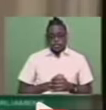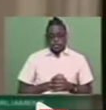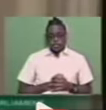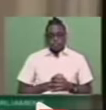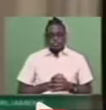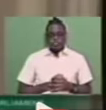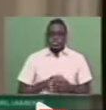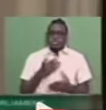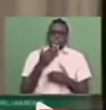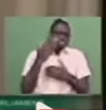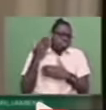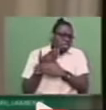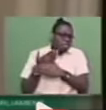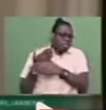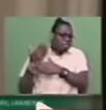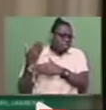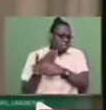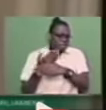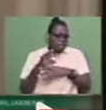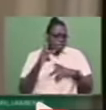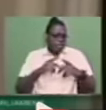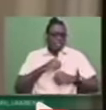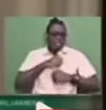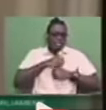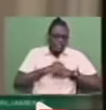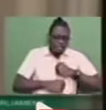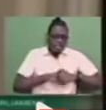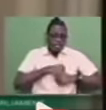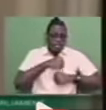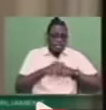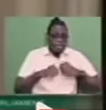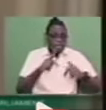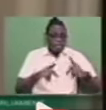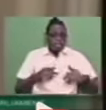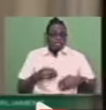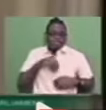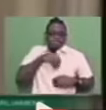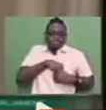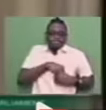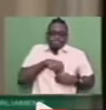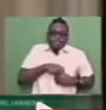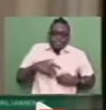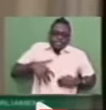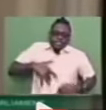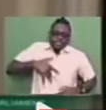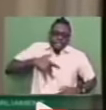real, the pain is real, and the rage is real.